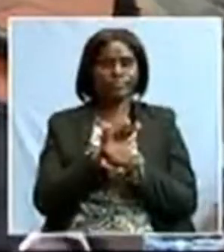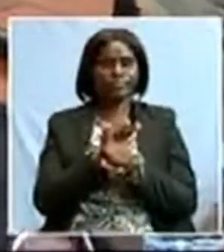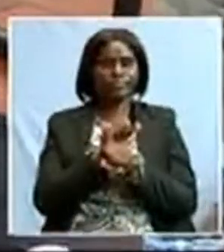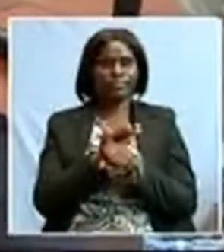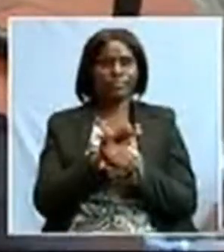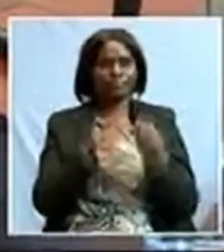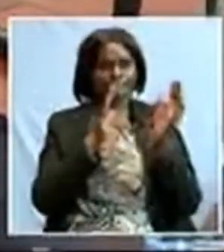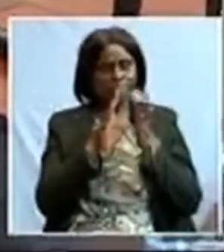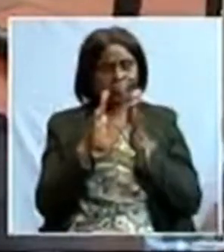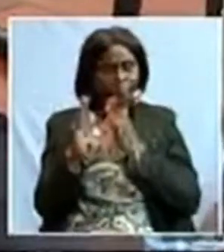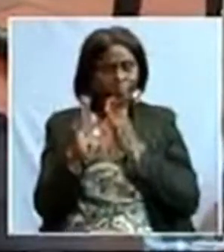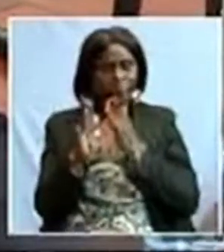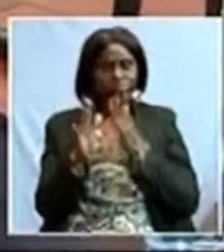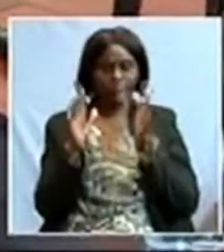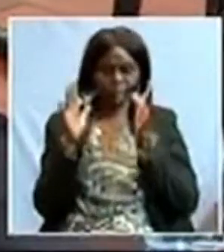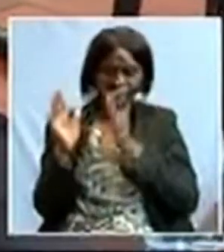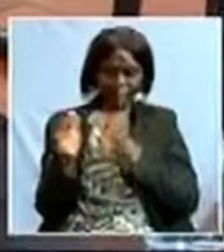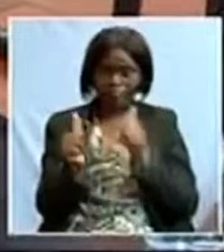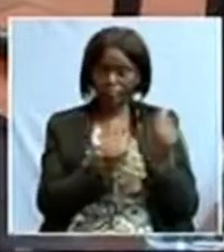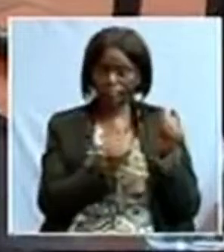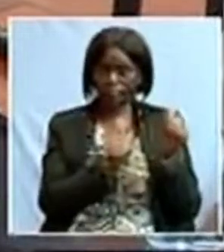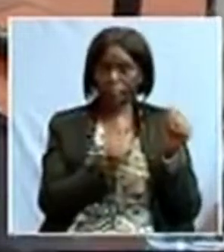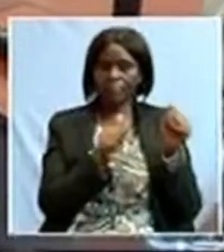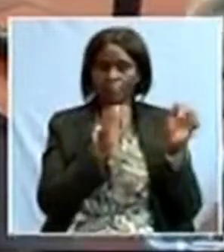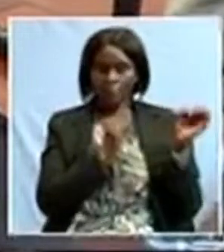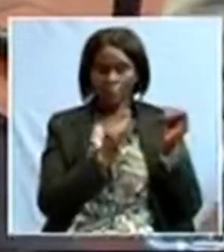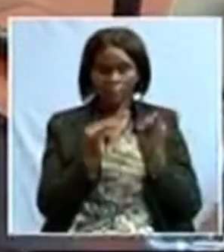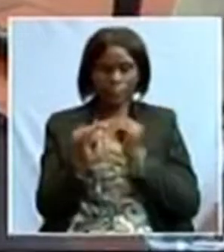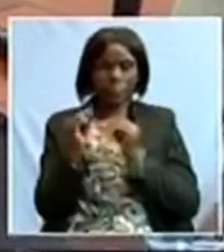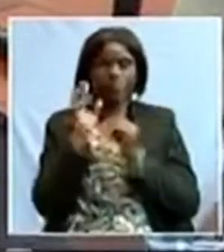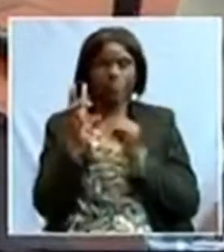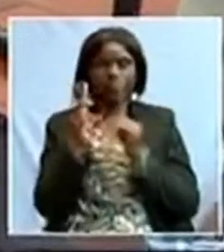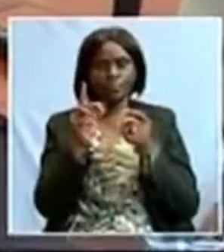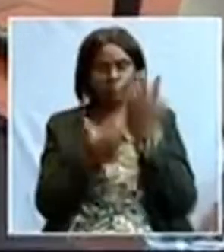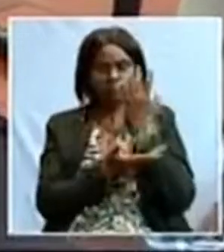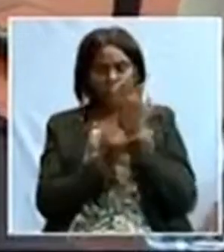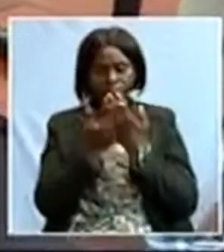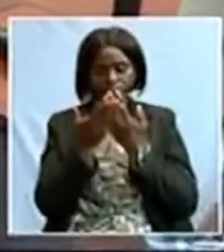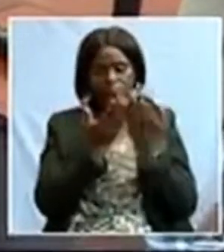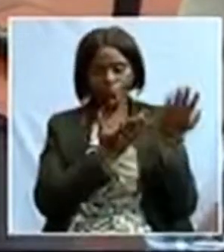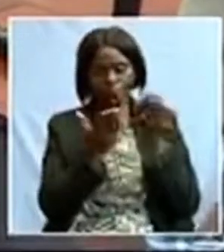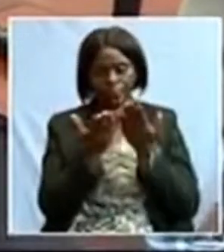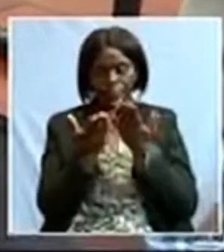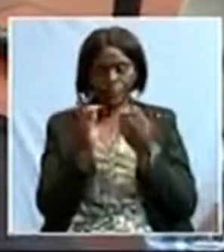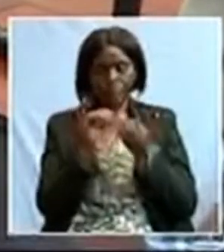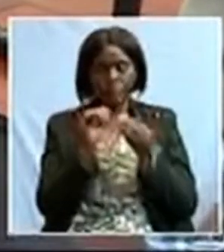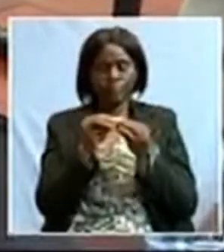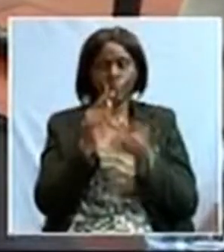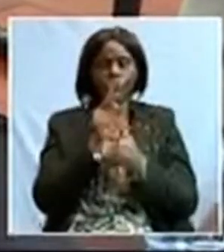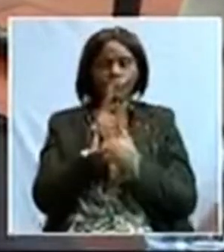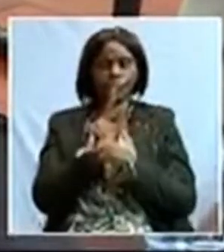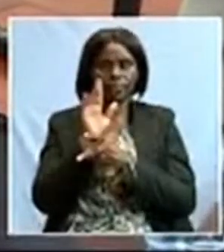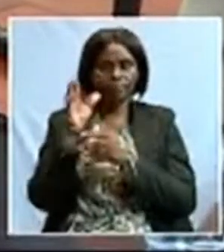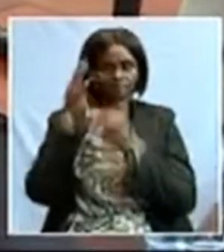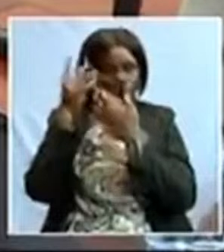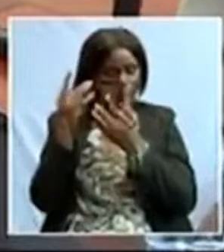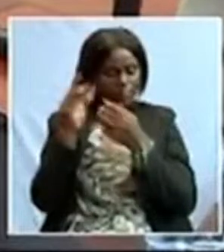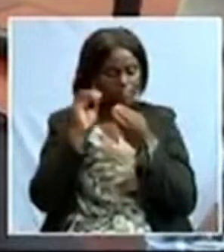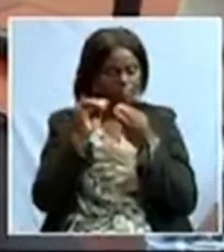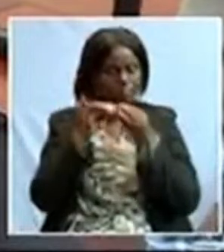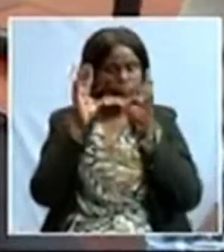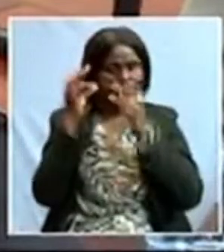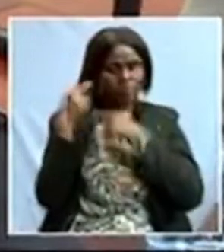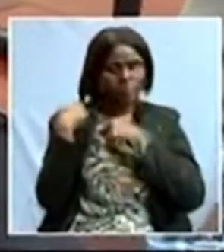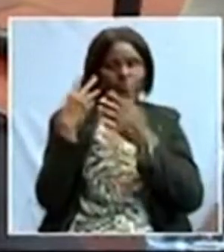the remedial measures and actions taken shall be implemented to improve service delivery and sustain expected